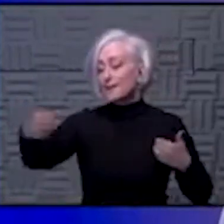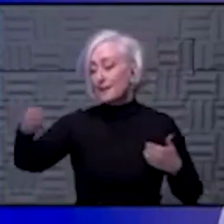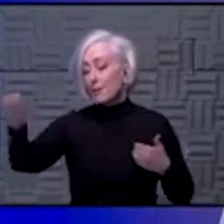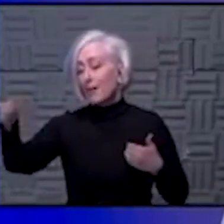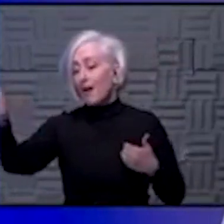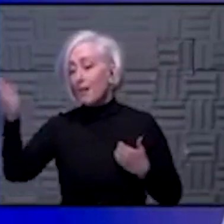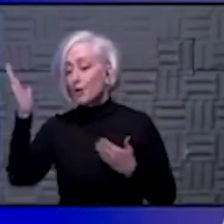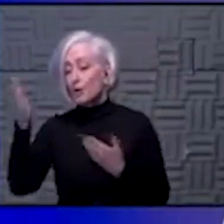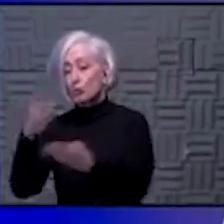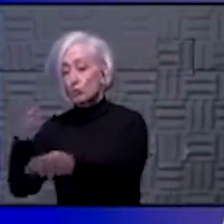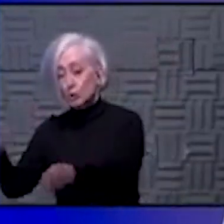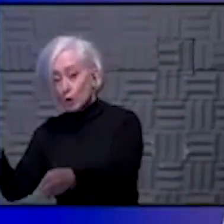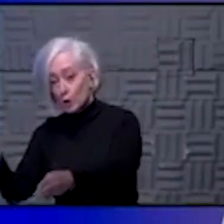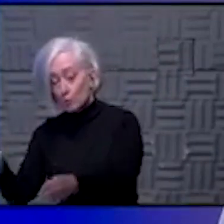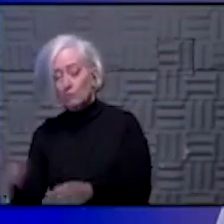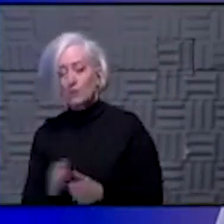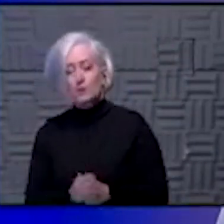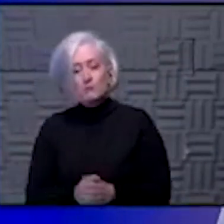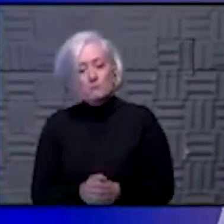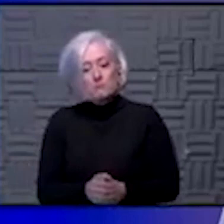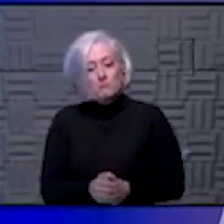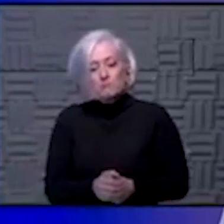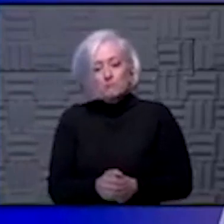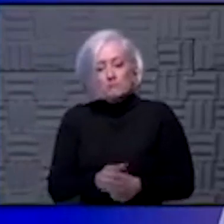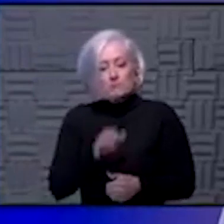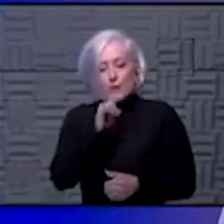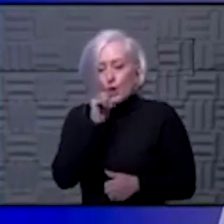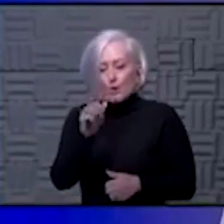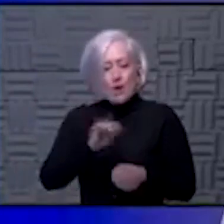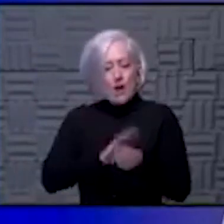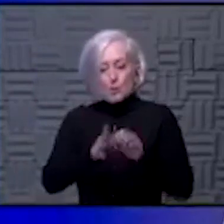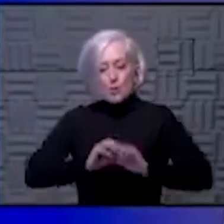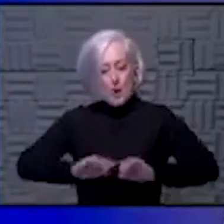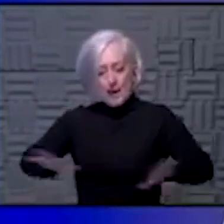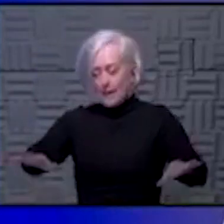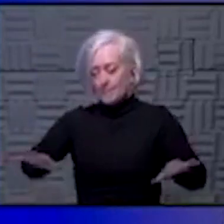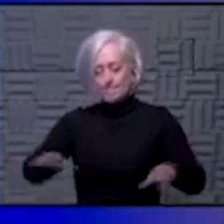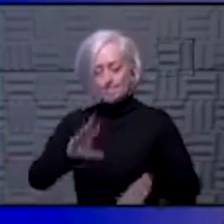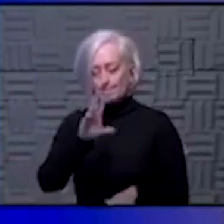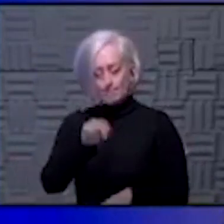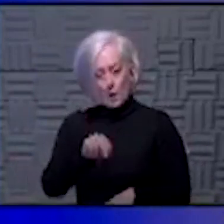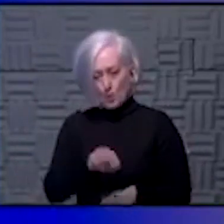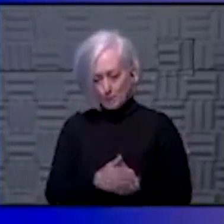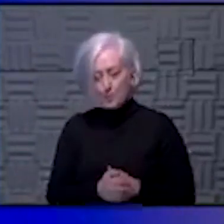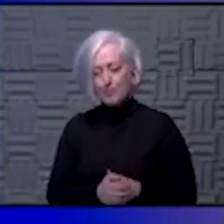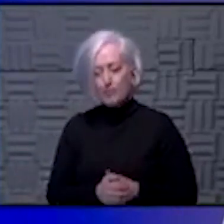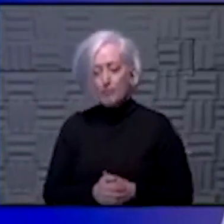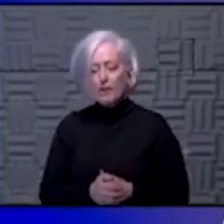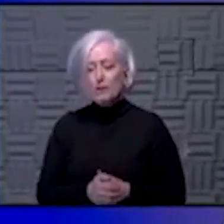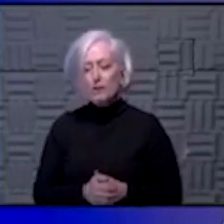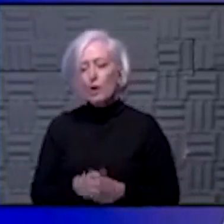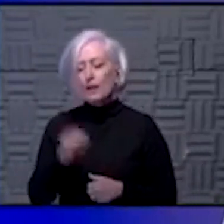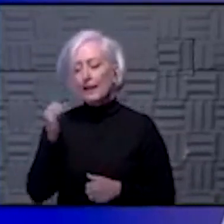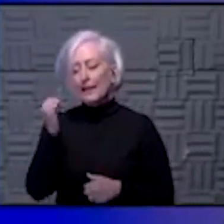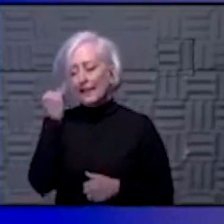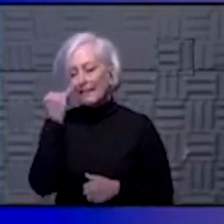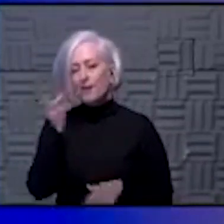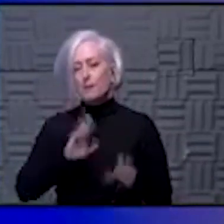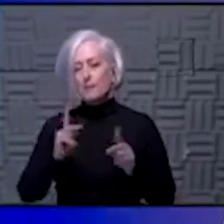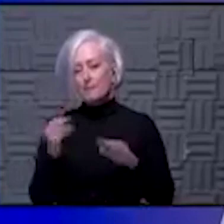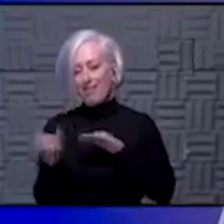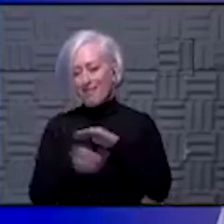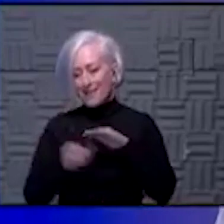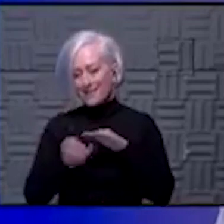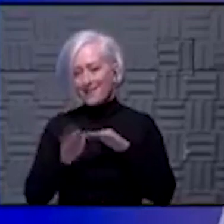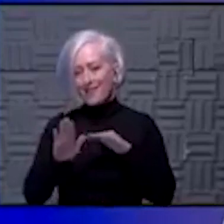own room or their part of their house, there isn't infections in the other part of the house, in the household. So I think the simple answer to that is